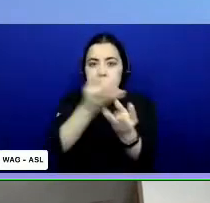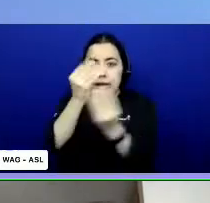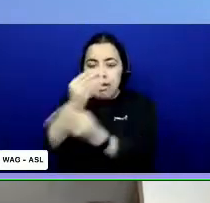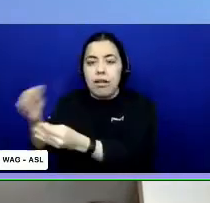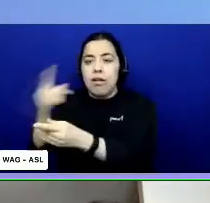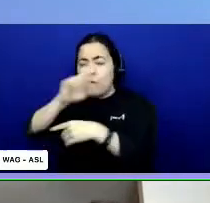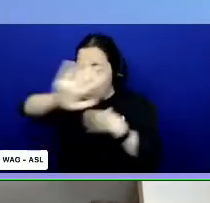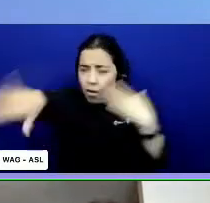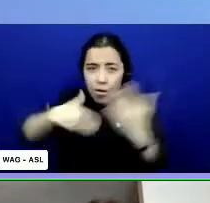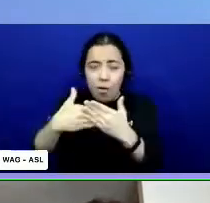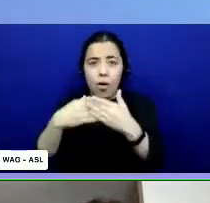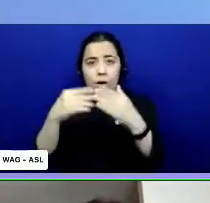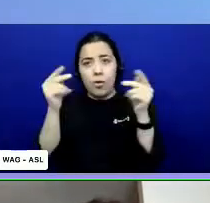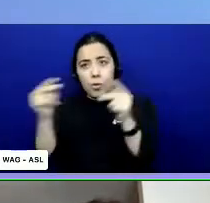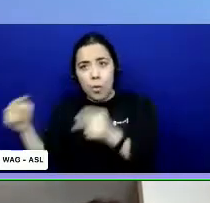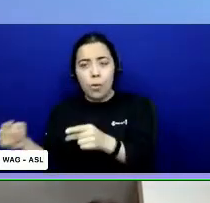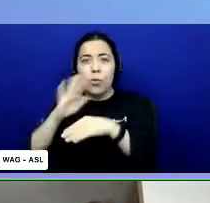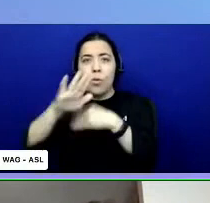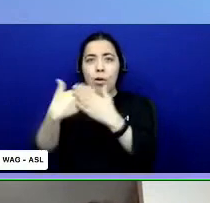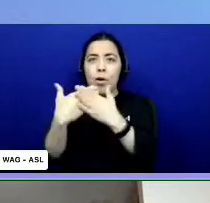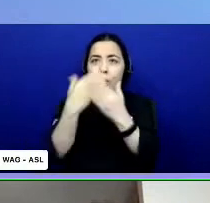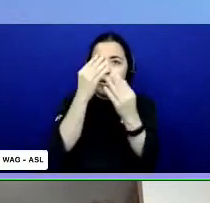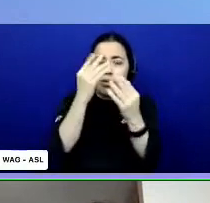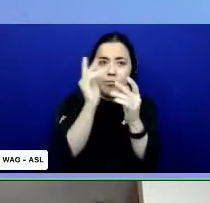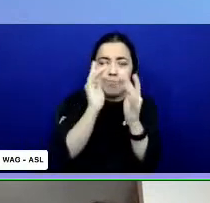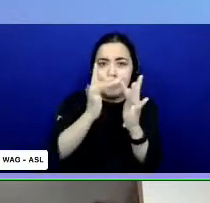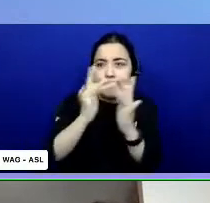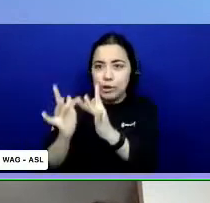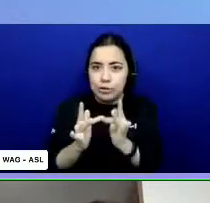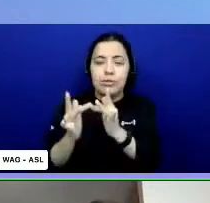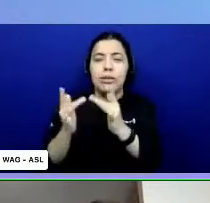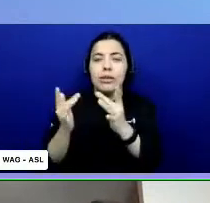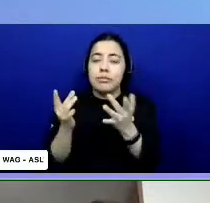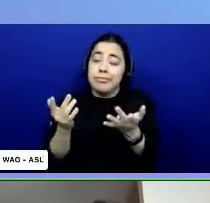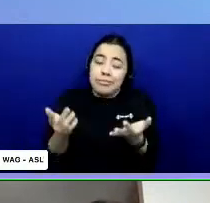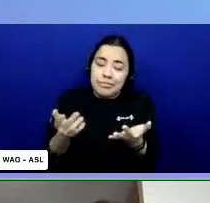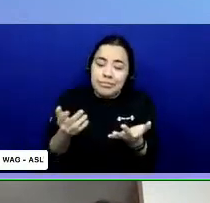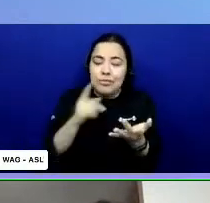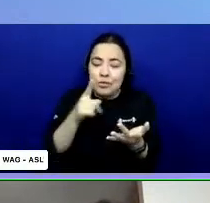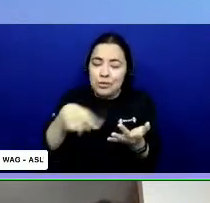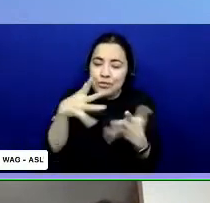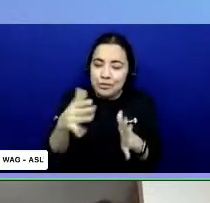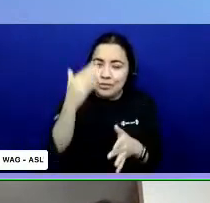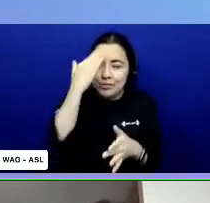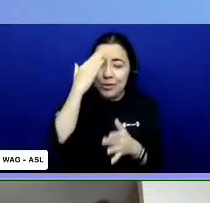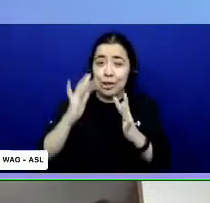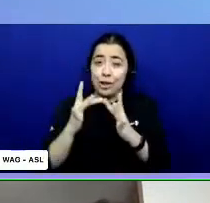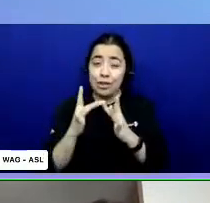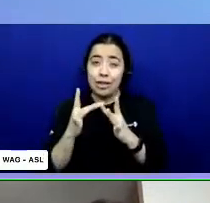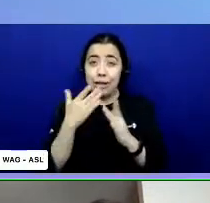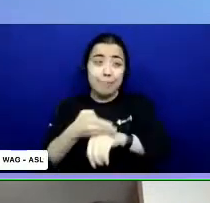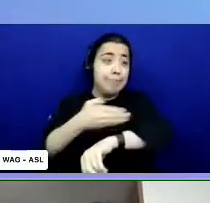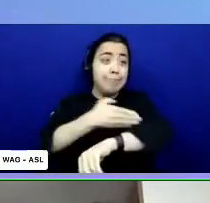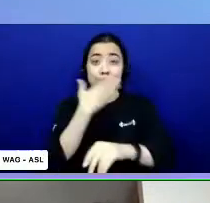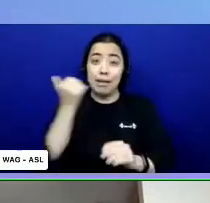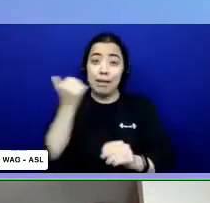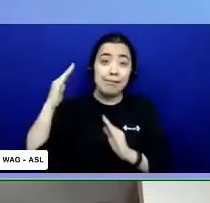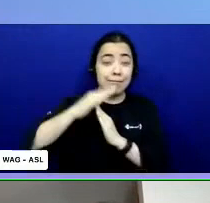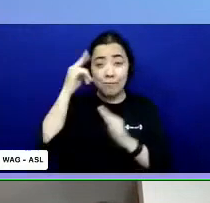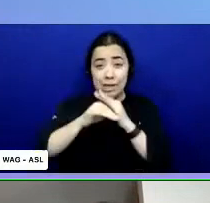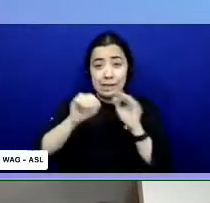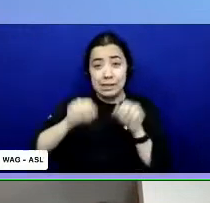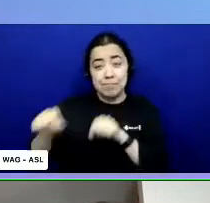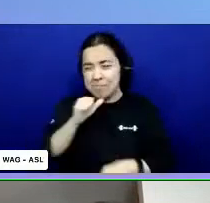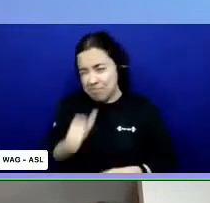code in the internet that it has access to, which, as I'm sure most of you know, is not particularly good for accessibility. And